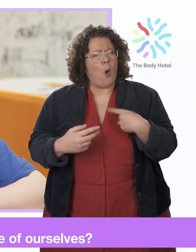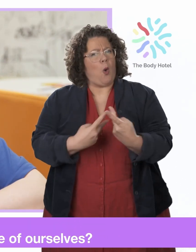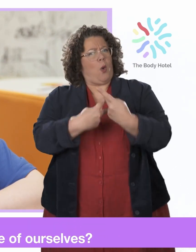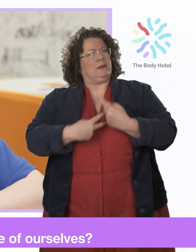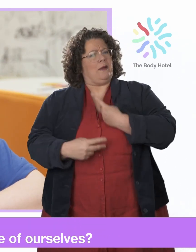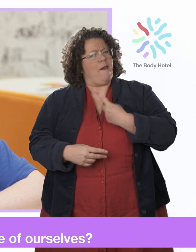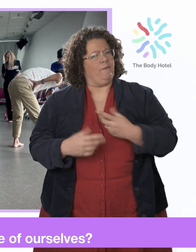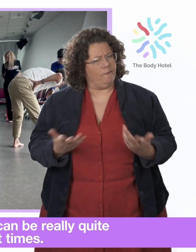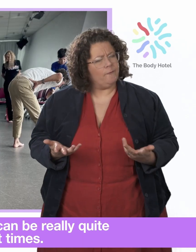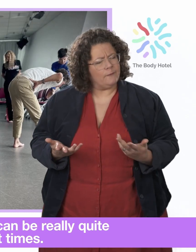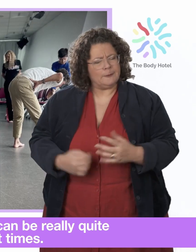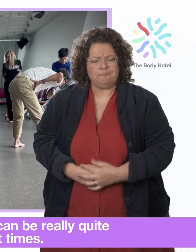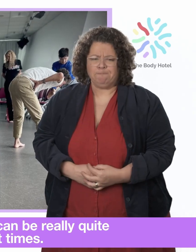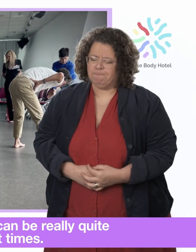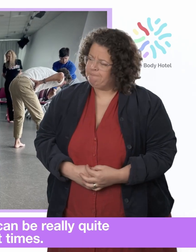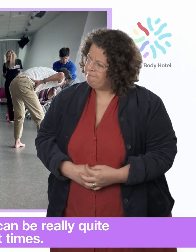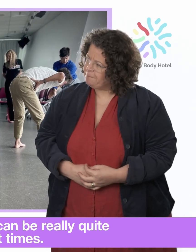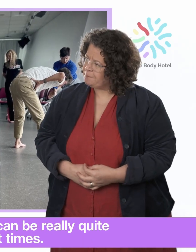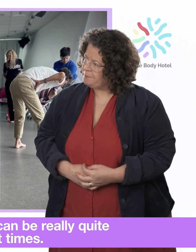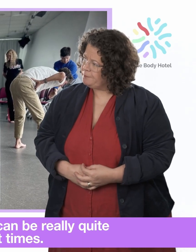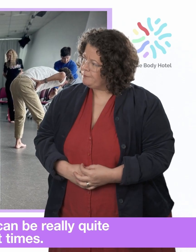care of ourselves?